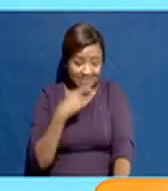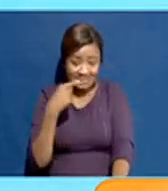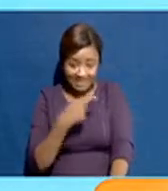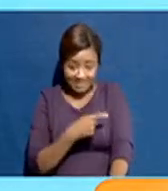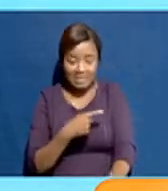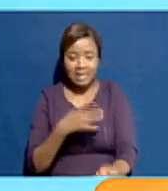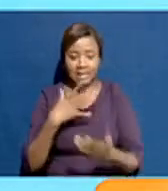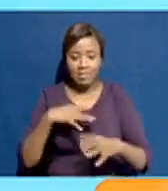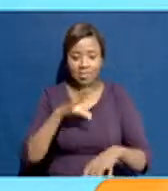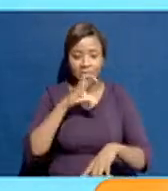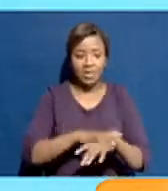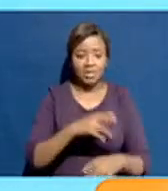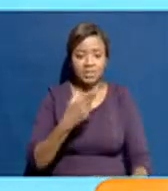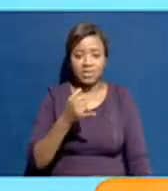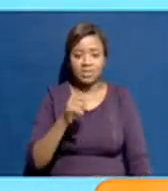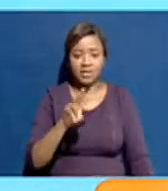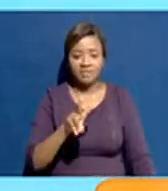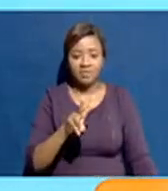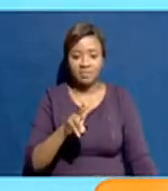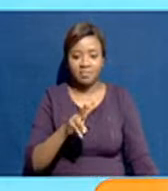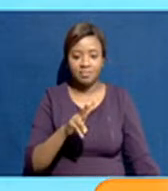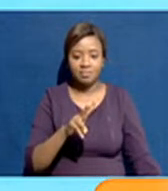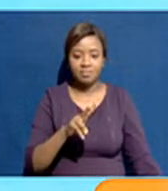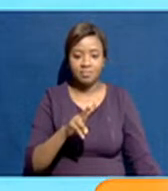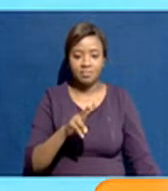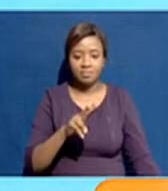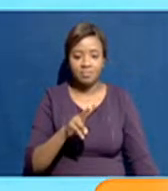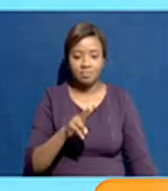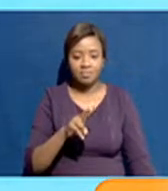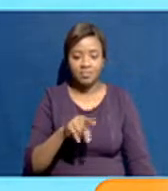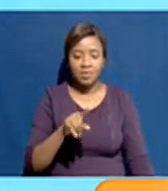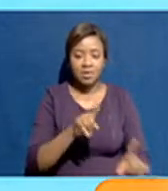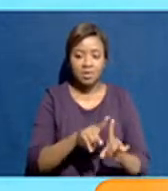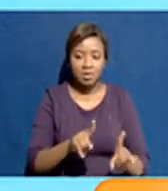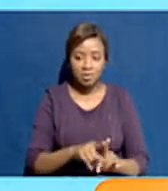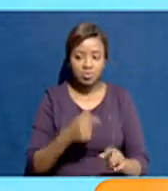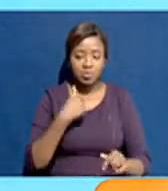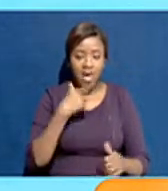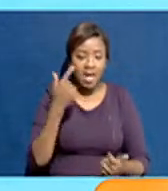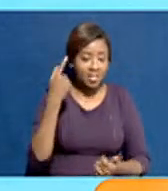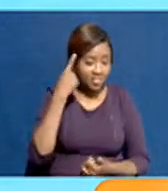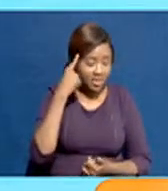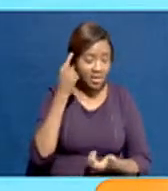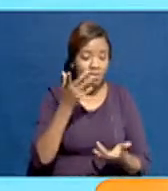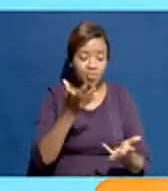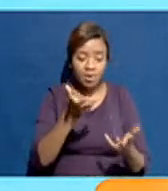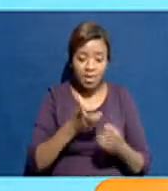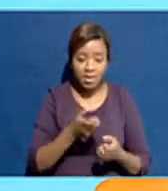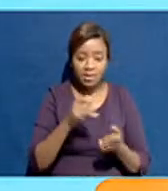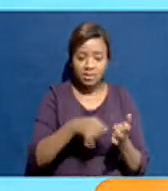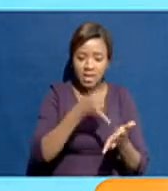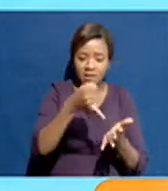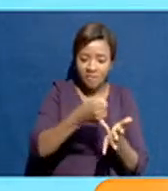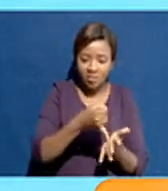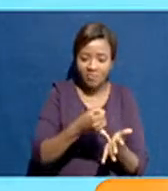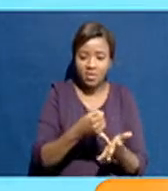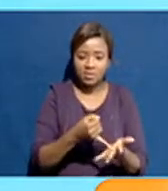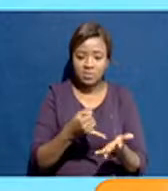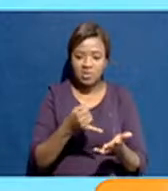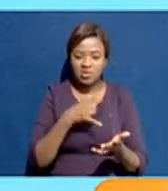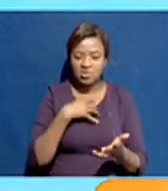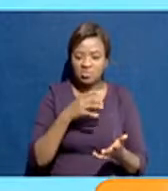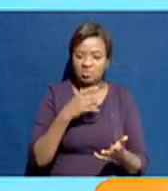is it 18.7. So I think what we really need is that involvement. We need to be